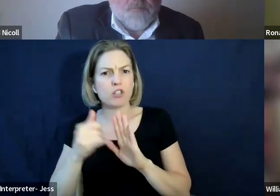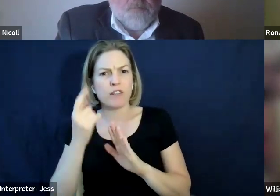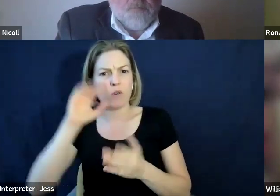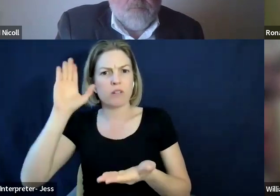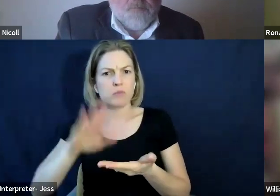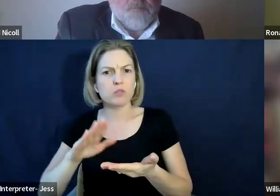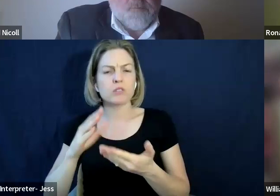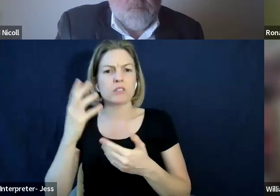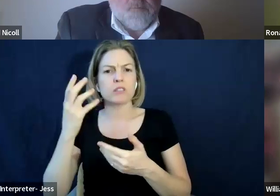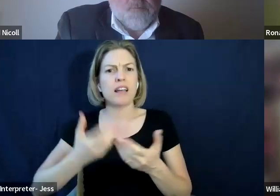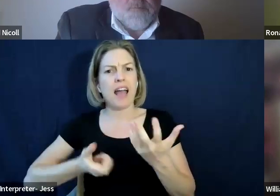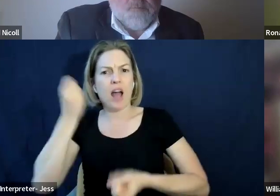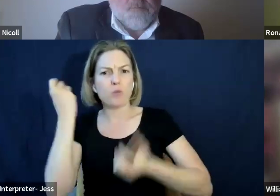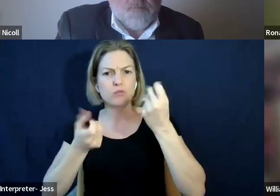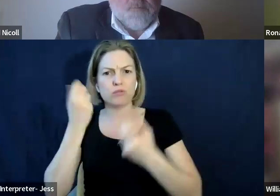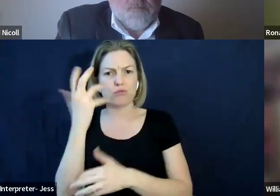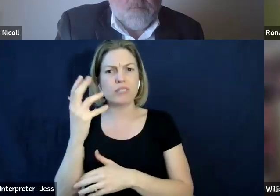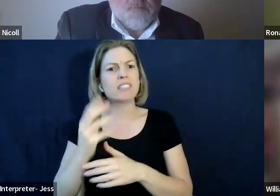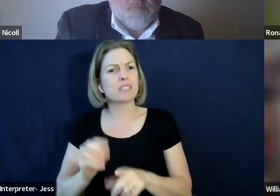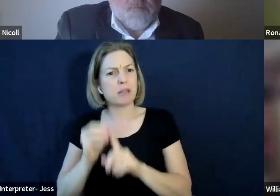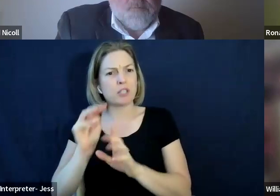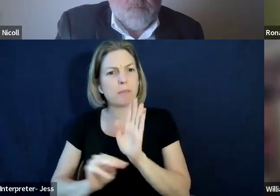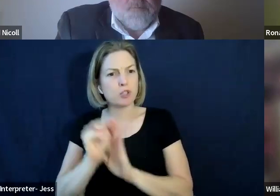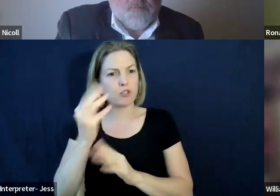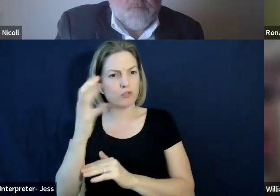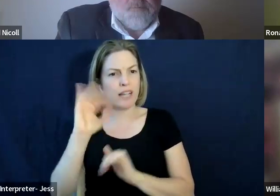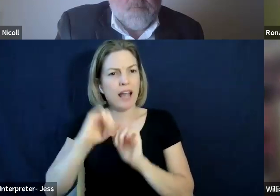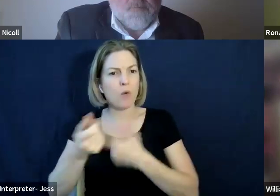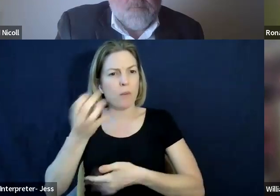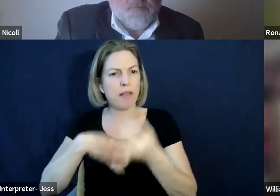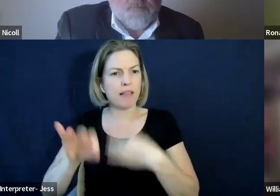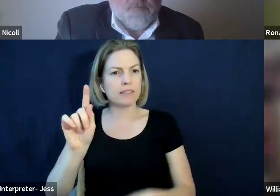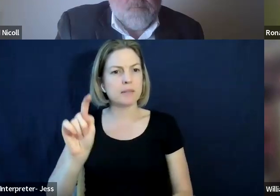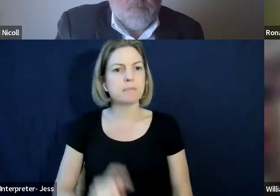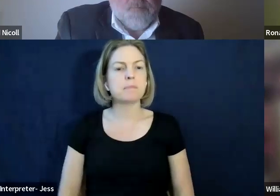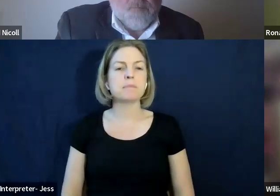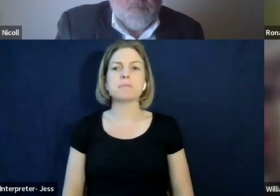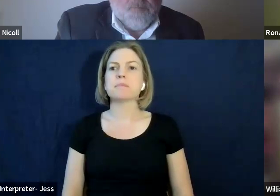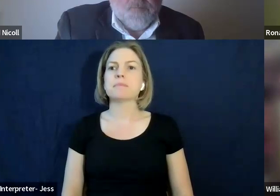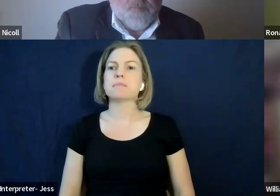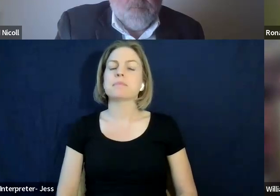of trees, especially mature trees, and how will these trees be replaced?